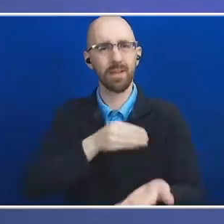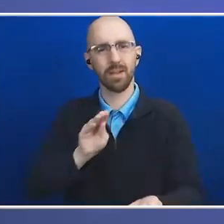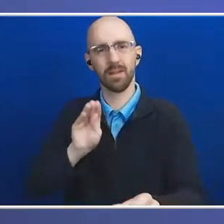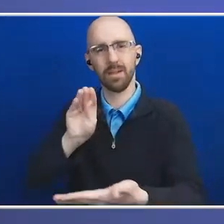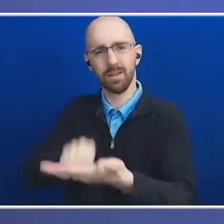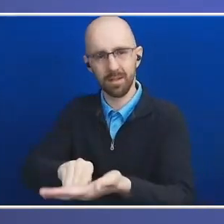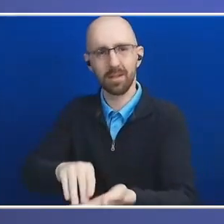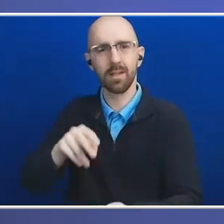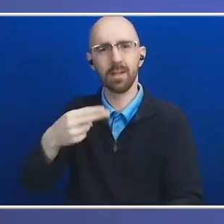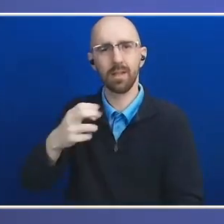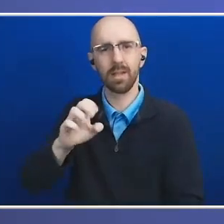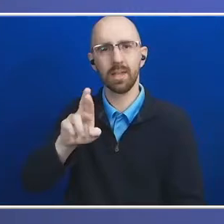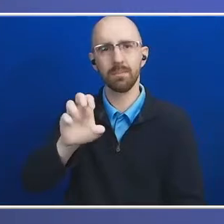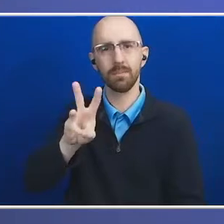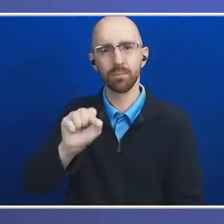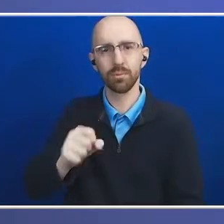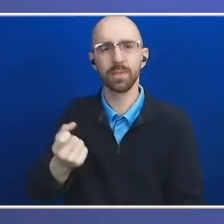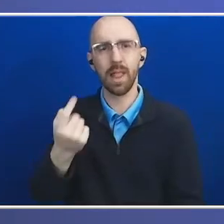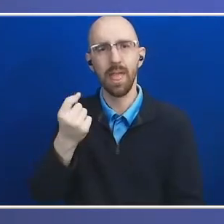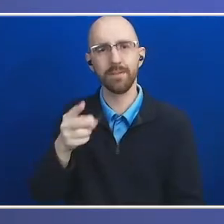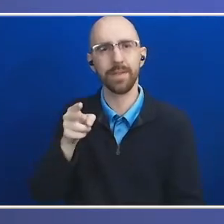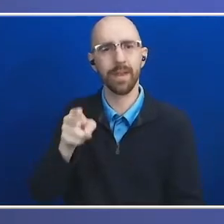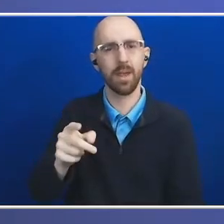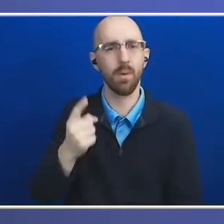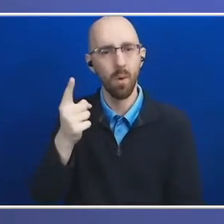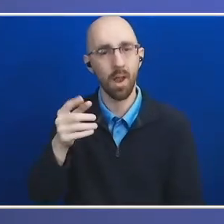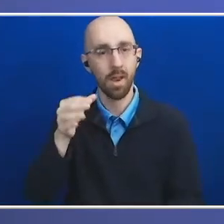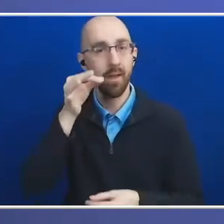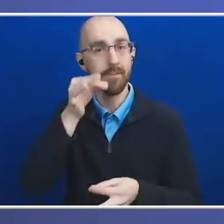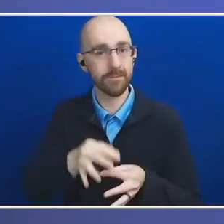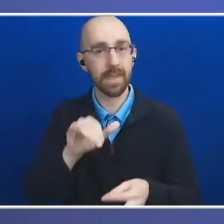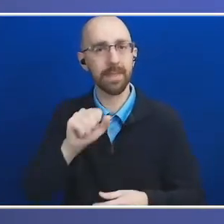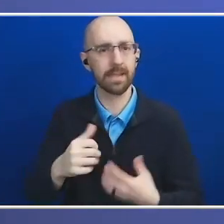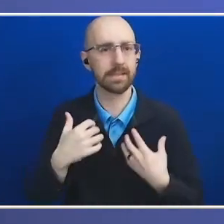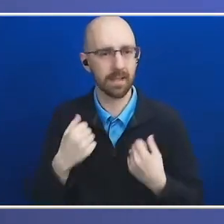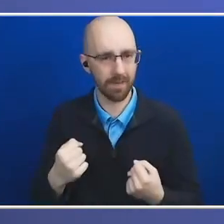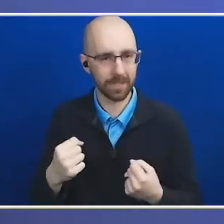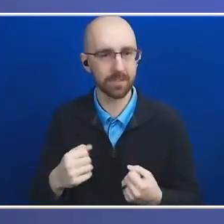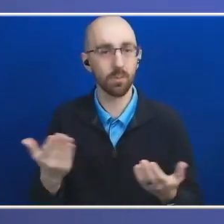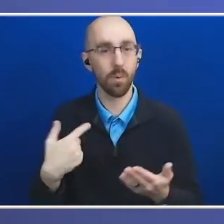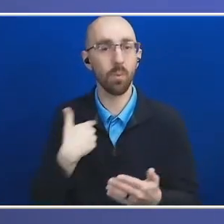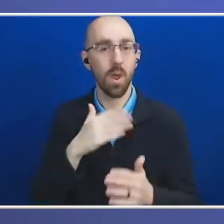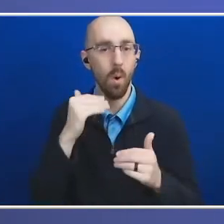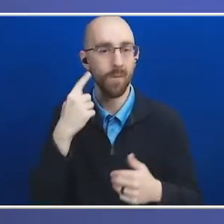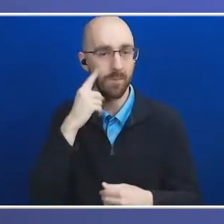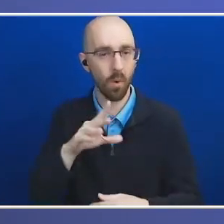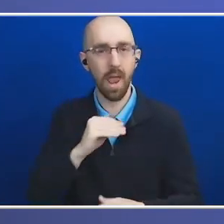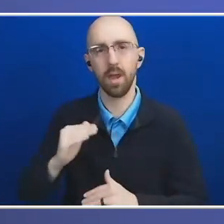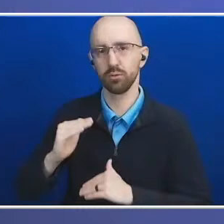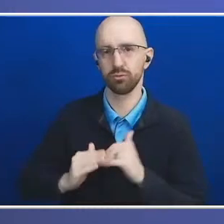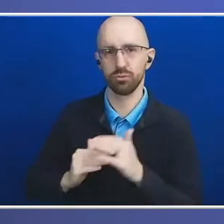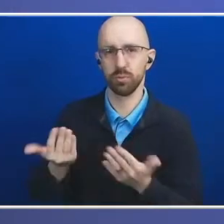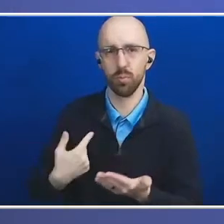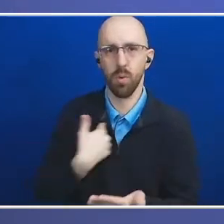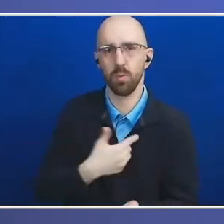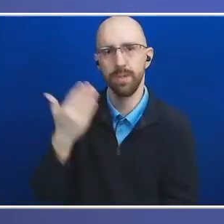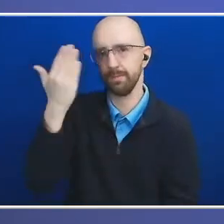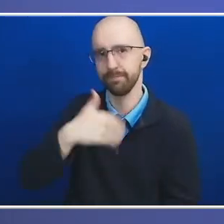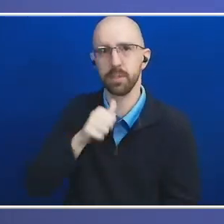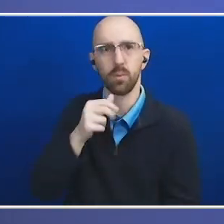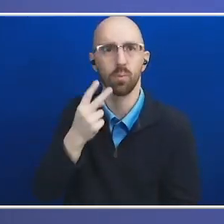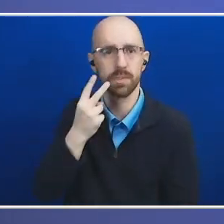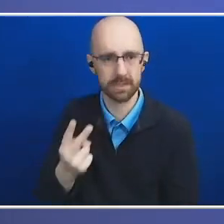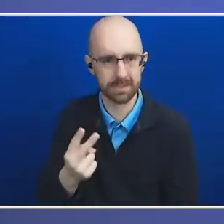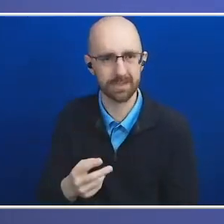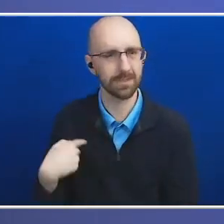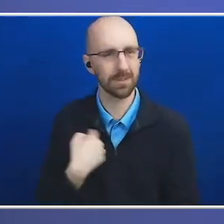says, "Now faith is confidence in what we hope for and assurance about what we do not see." And so we've just,